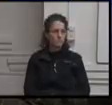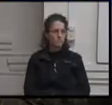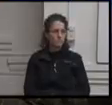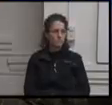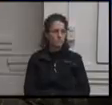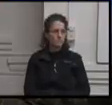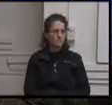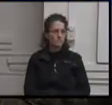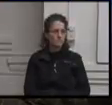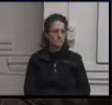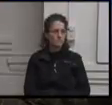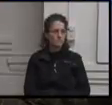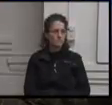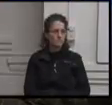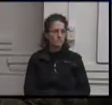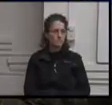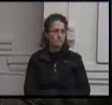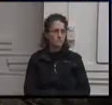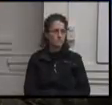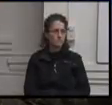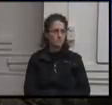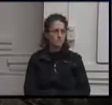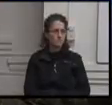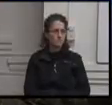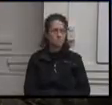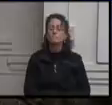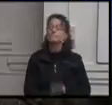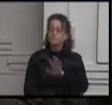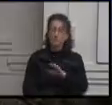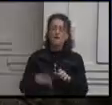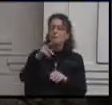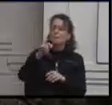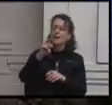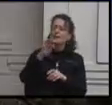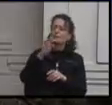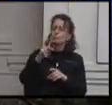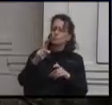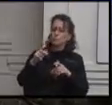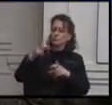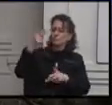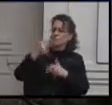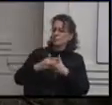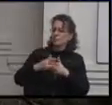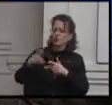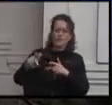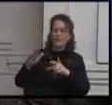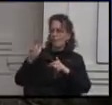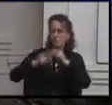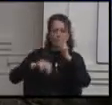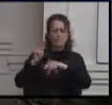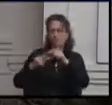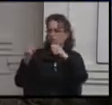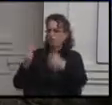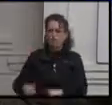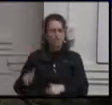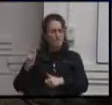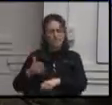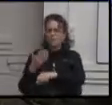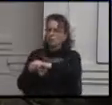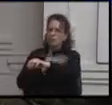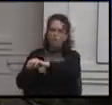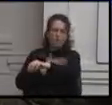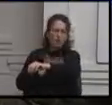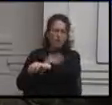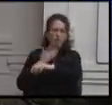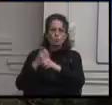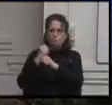to be done on the Westby fire station, what would that 237 amount to? Because that's certainly very